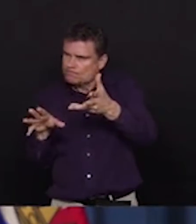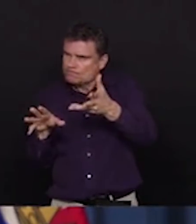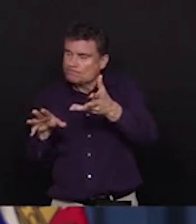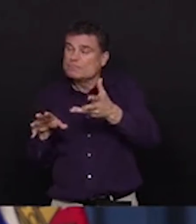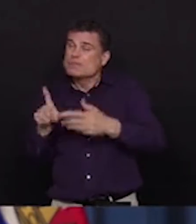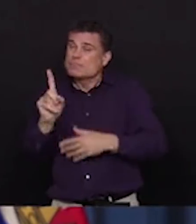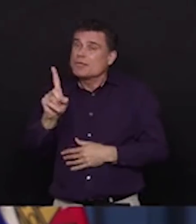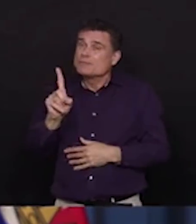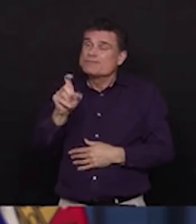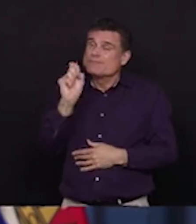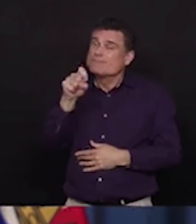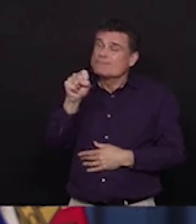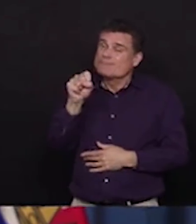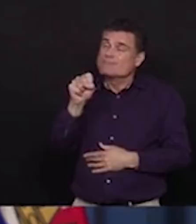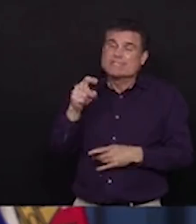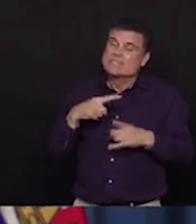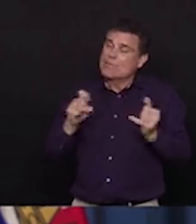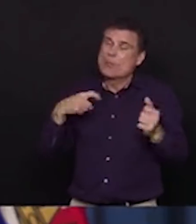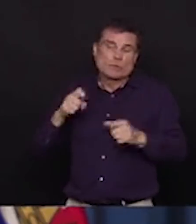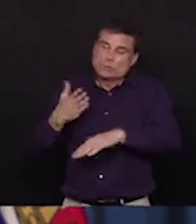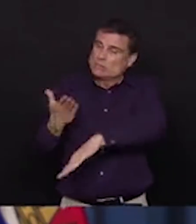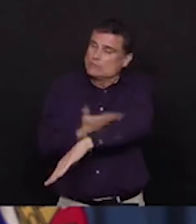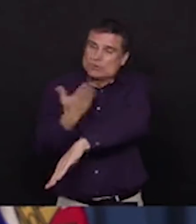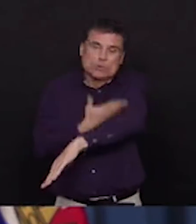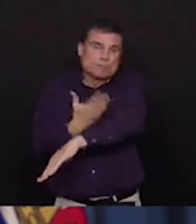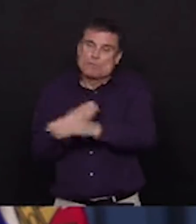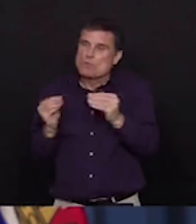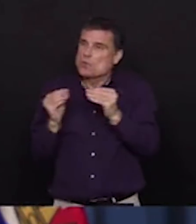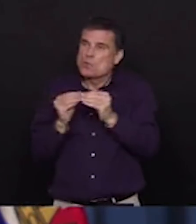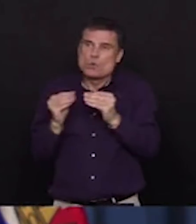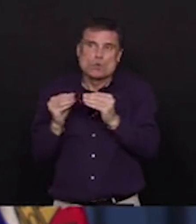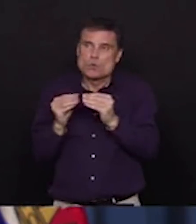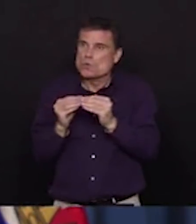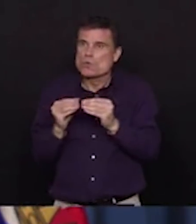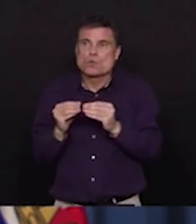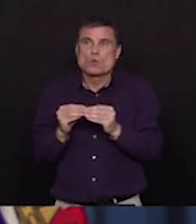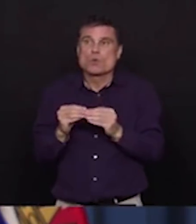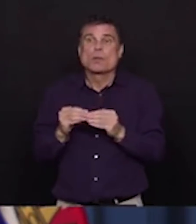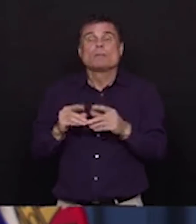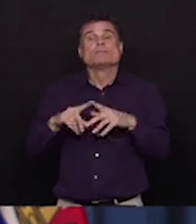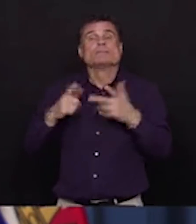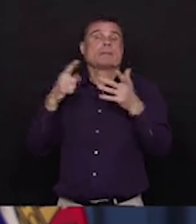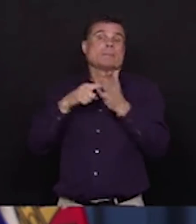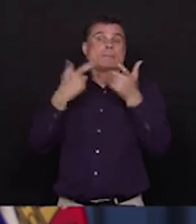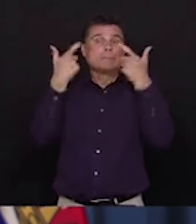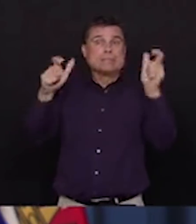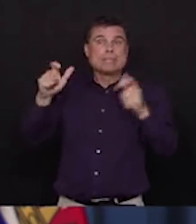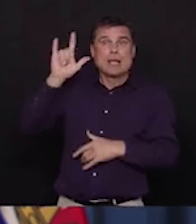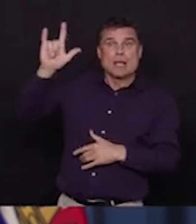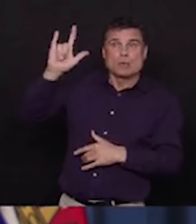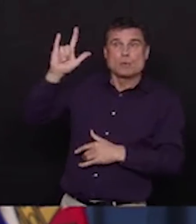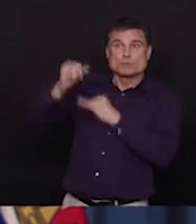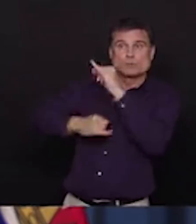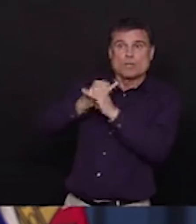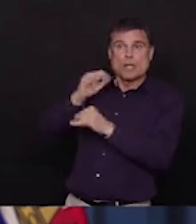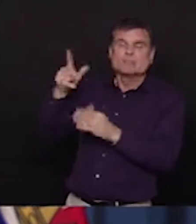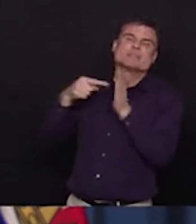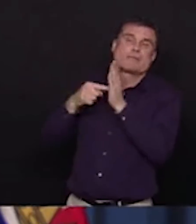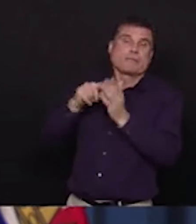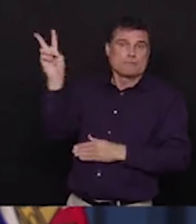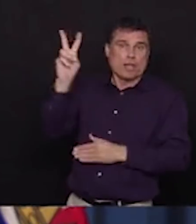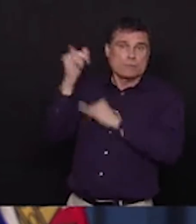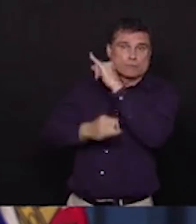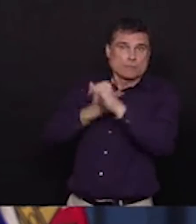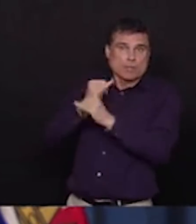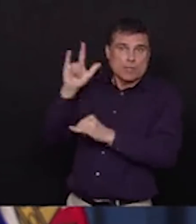flights are coming in from all over the place, and then from regional airports where flights are still coming in as well. Absolutely, we need to do better at